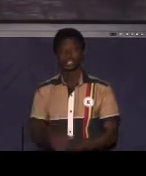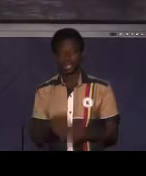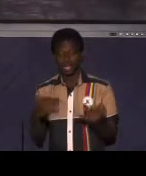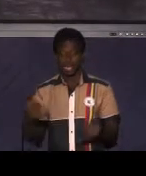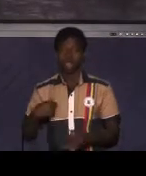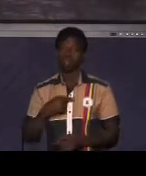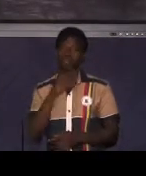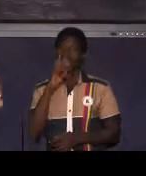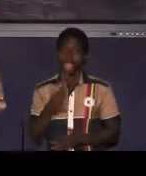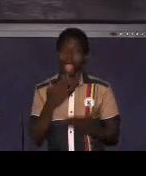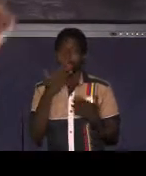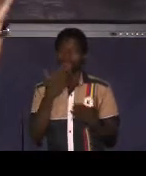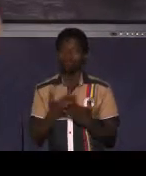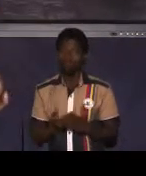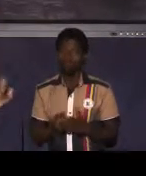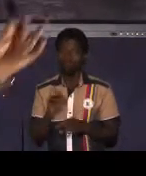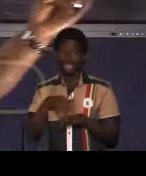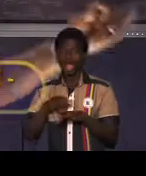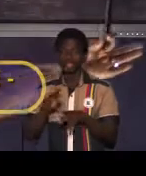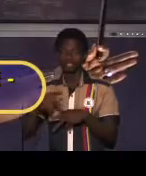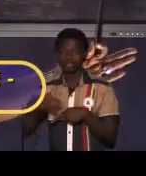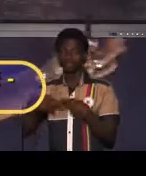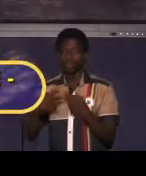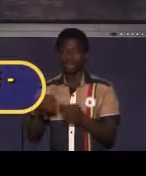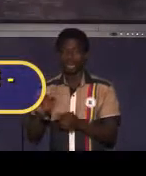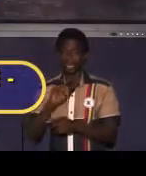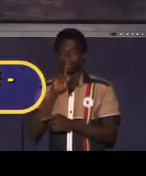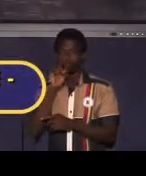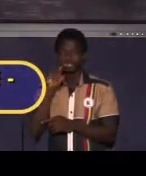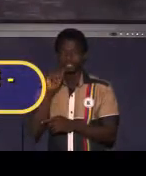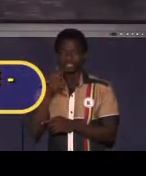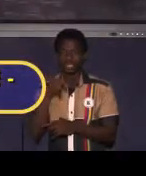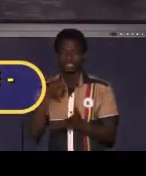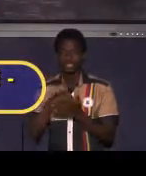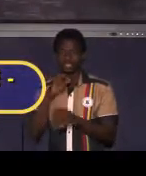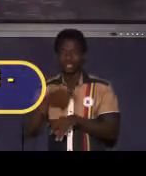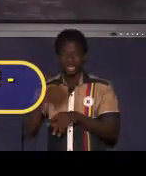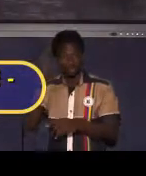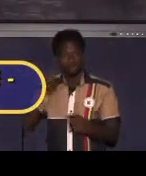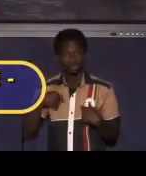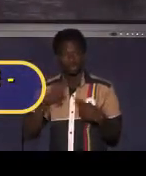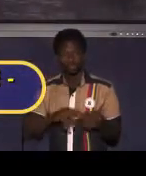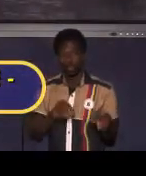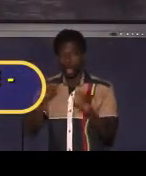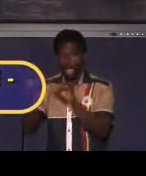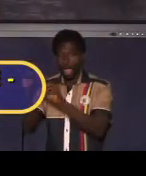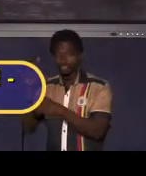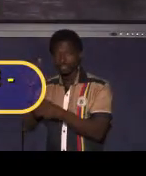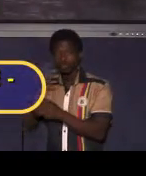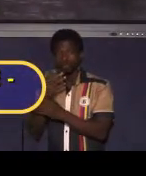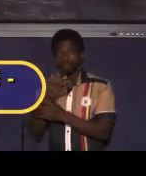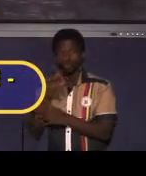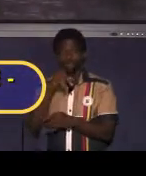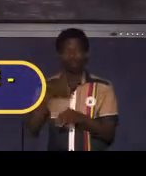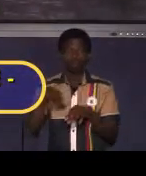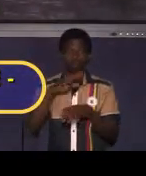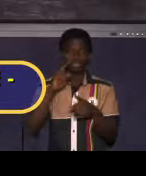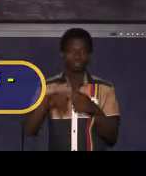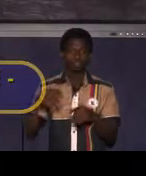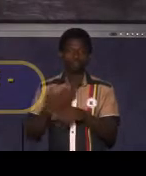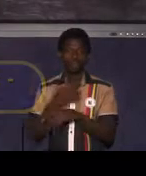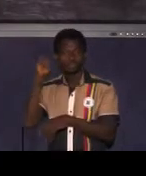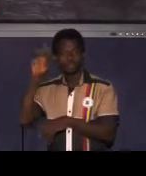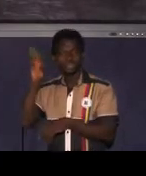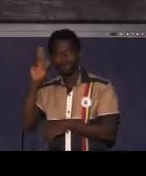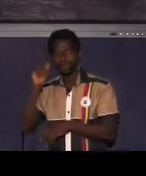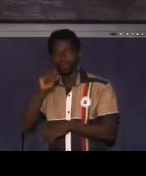Yes. Now we are good at supplying question tags. It's time for me to hand you over to the